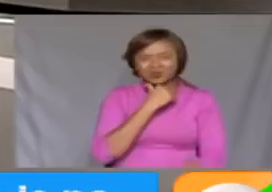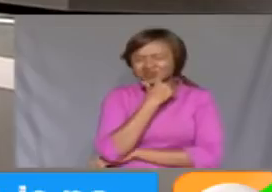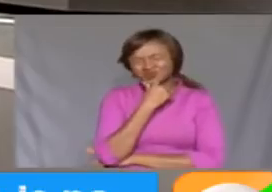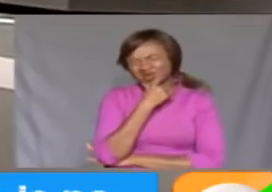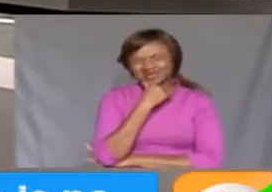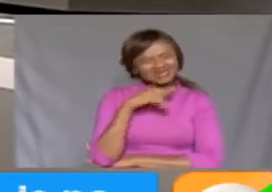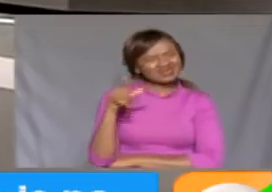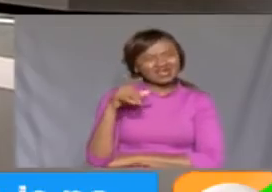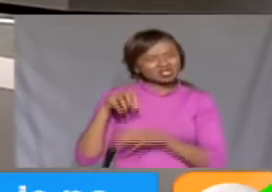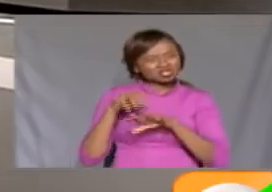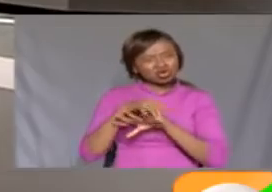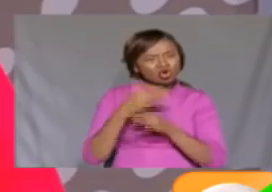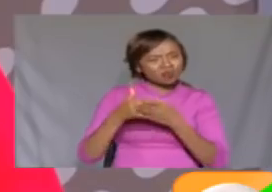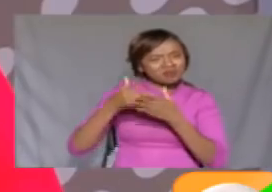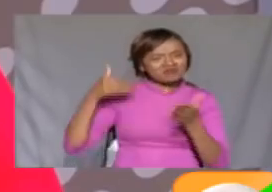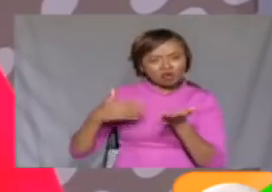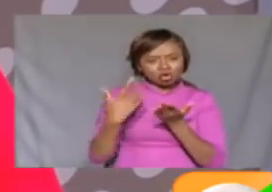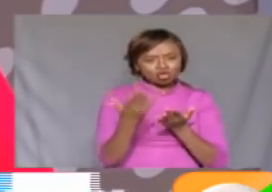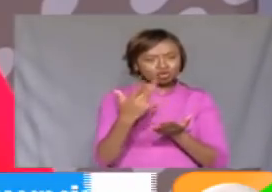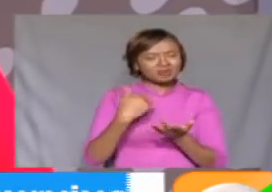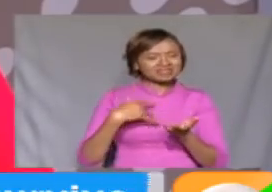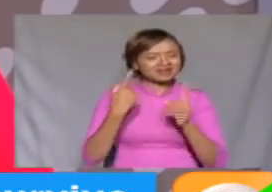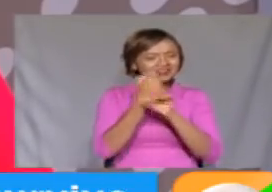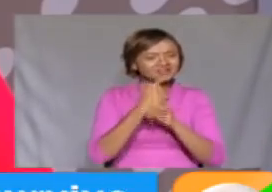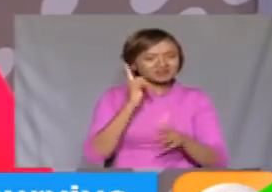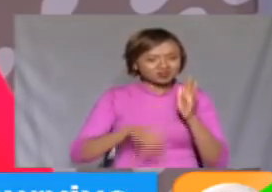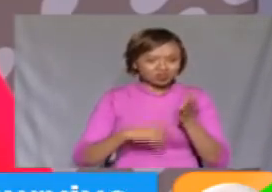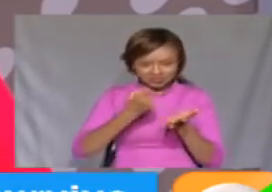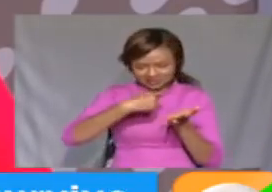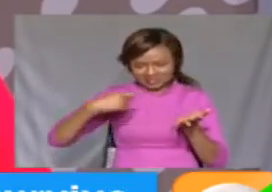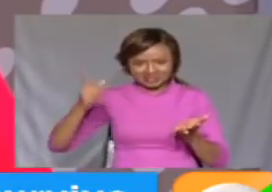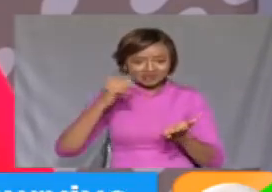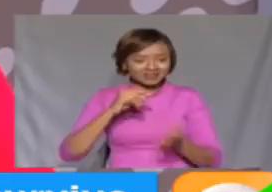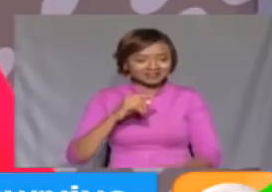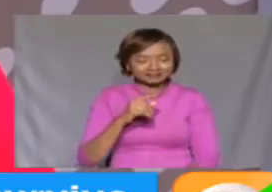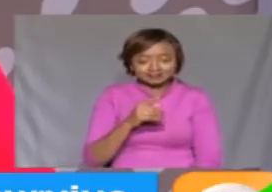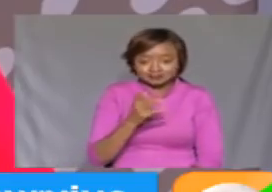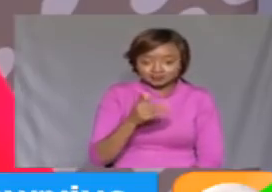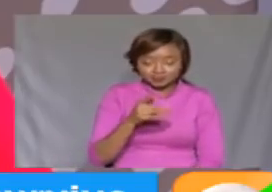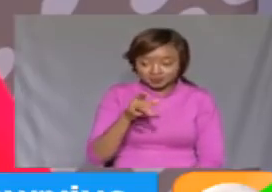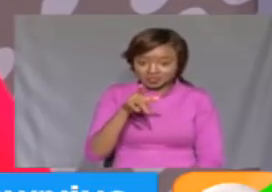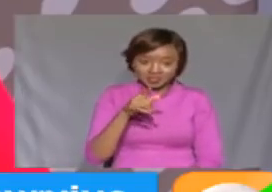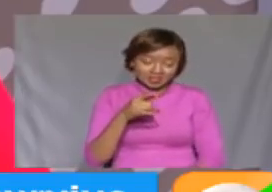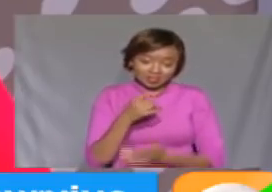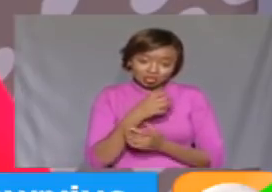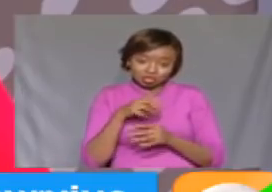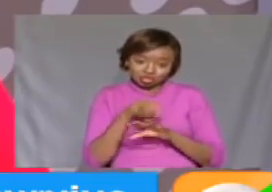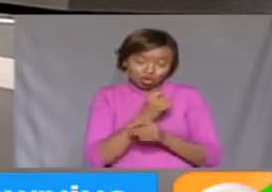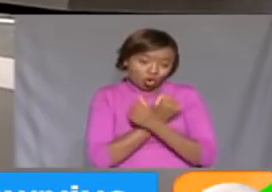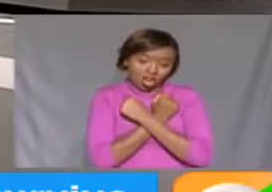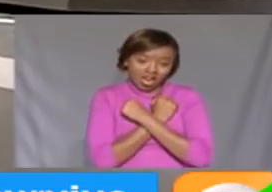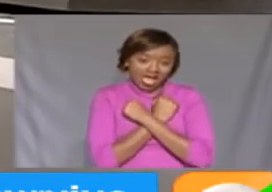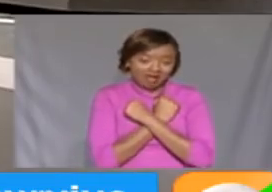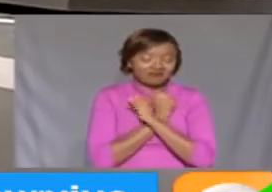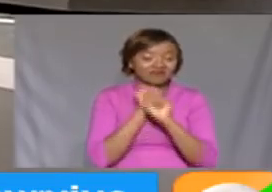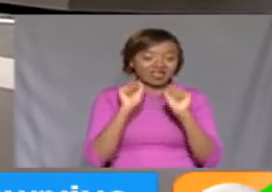in the past without reading. I mean, hey. But see, he loves you people. Okay. It's love that counts. Shouldn't he love us enough love can to